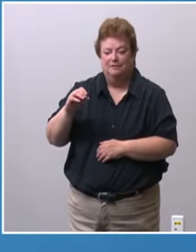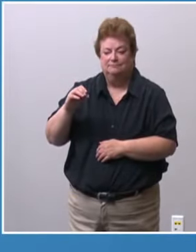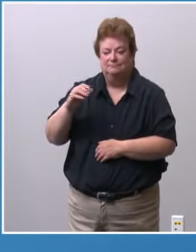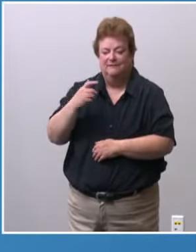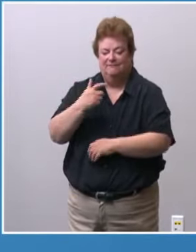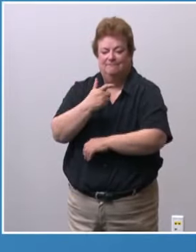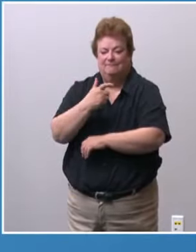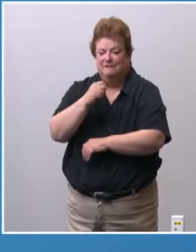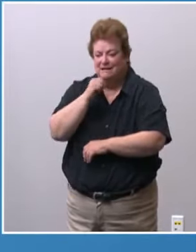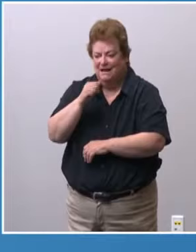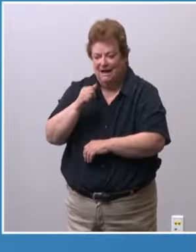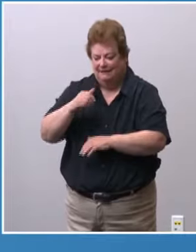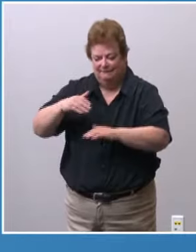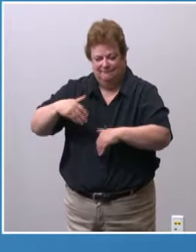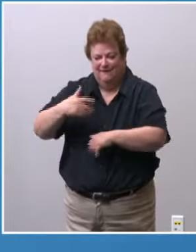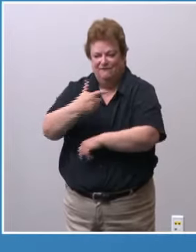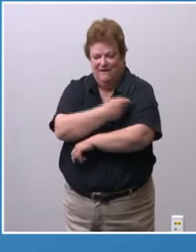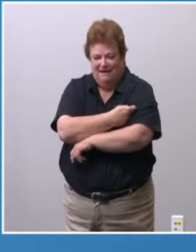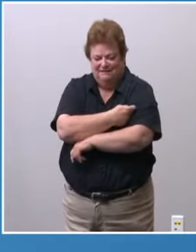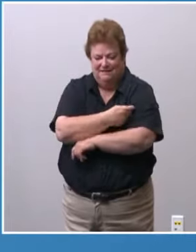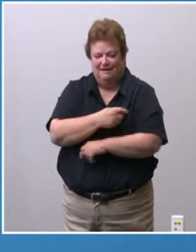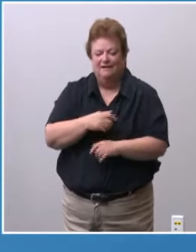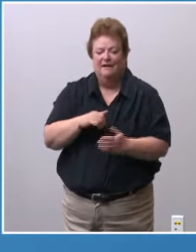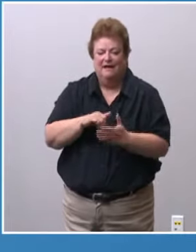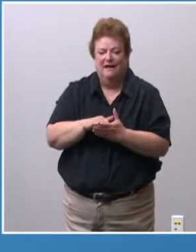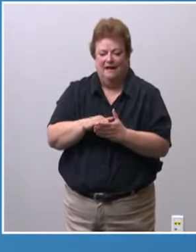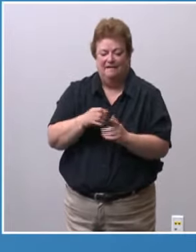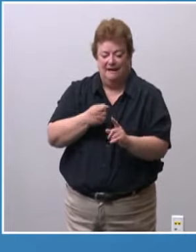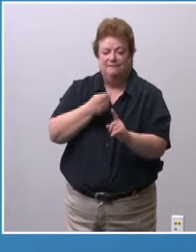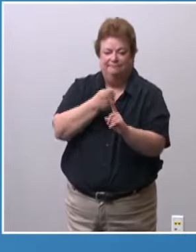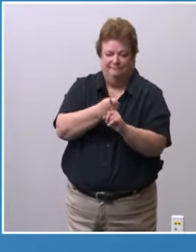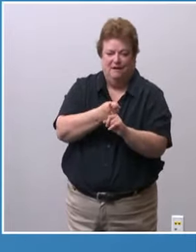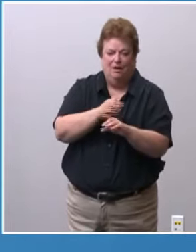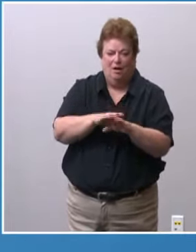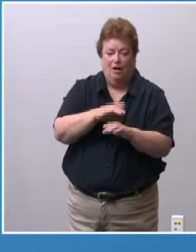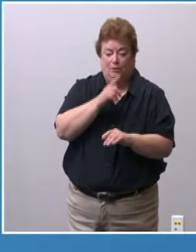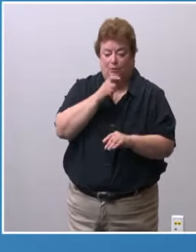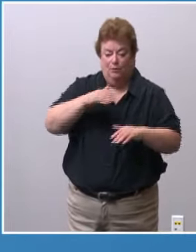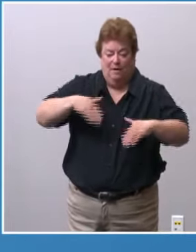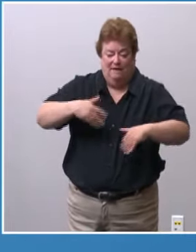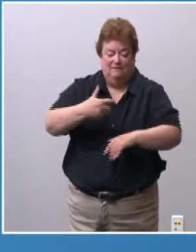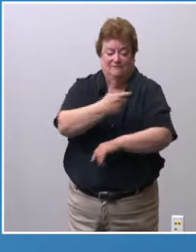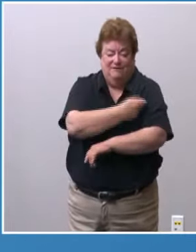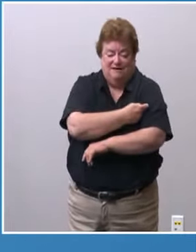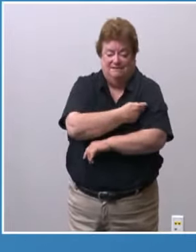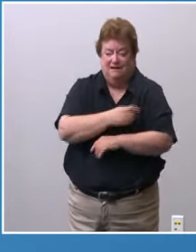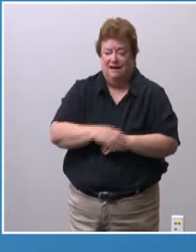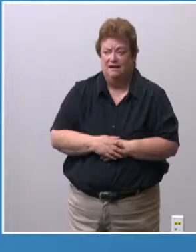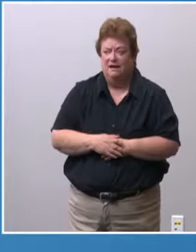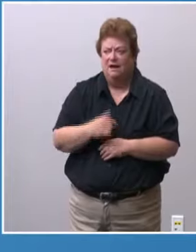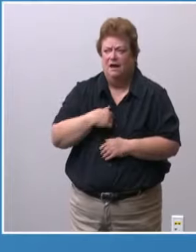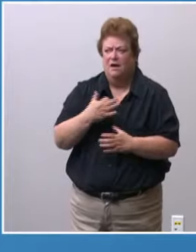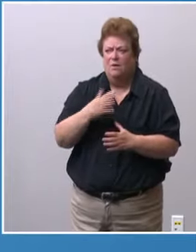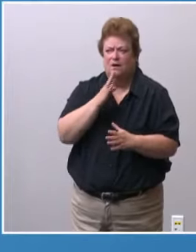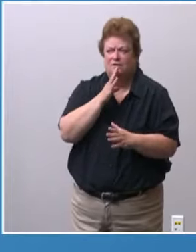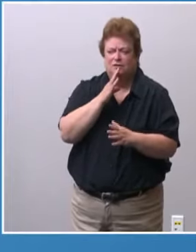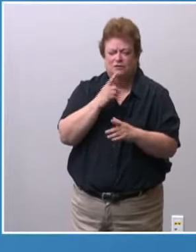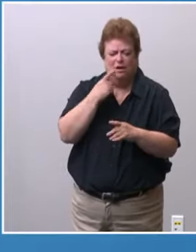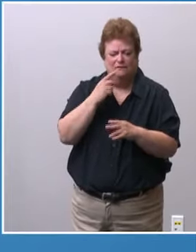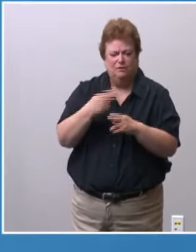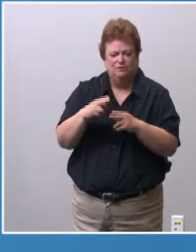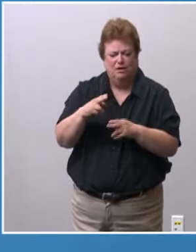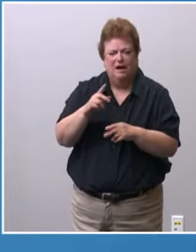to be the most devastating effects on the unvaccinated. I thought I would talk just a moment about the issue